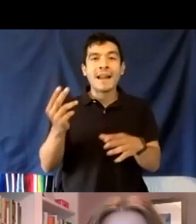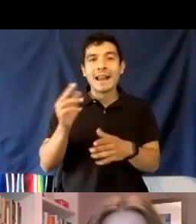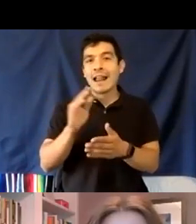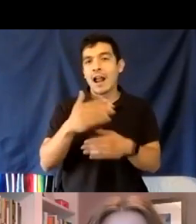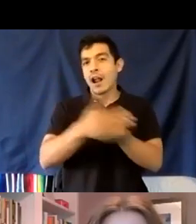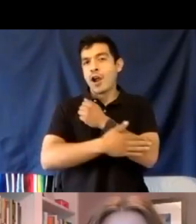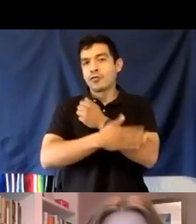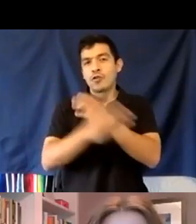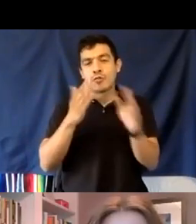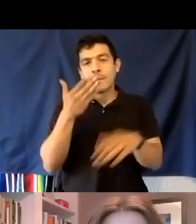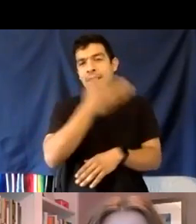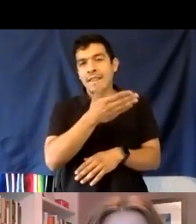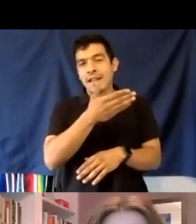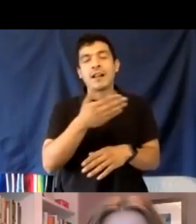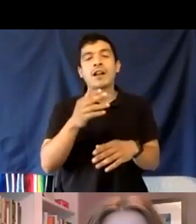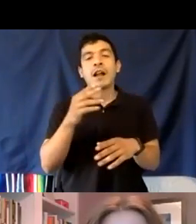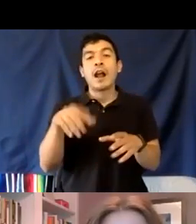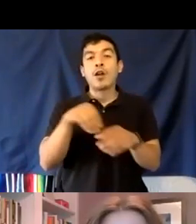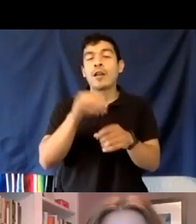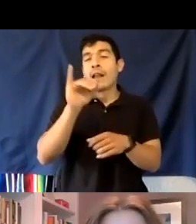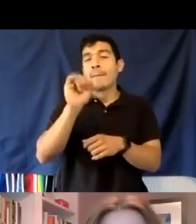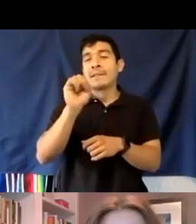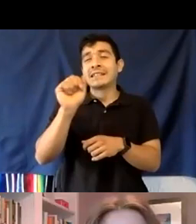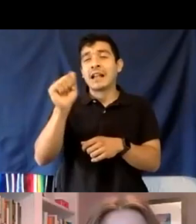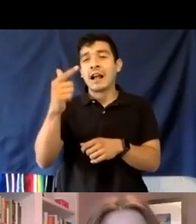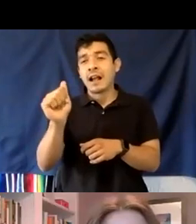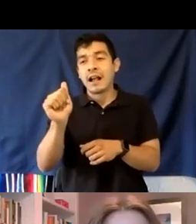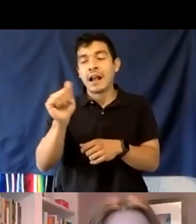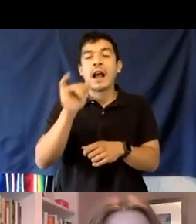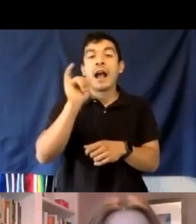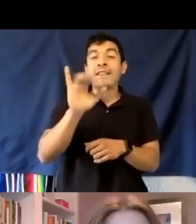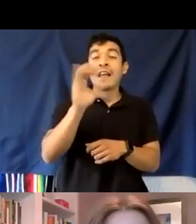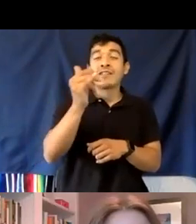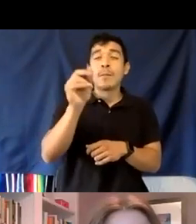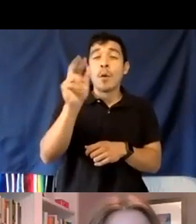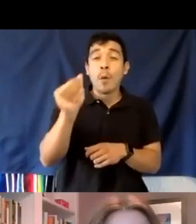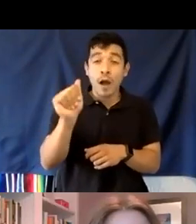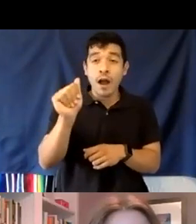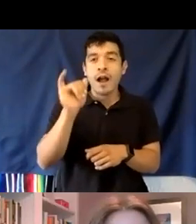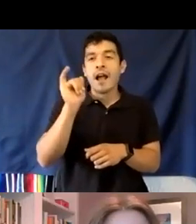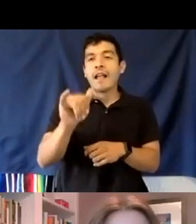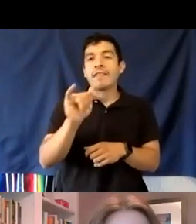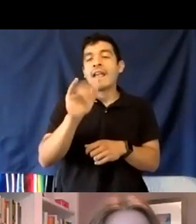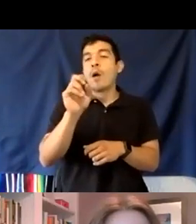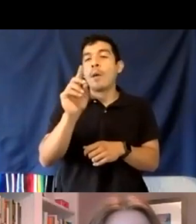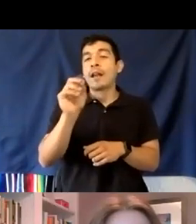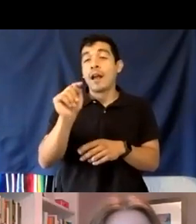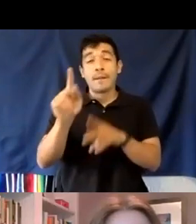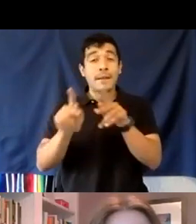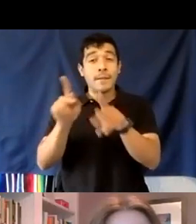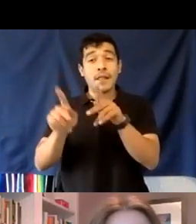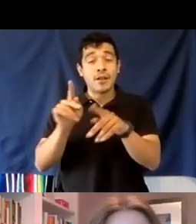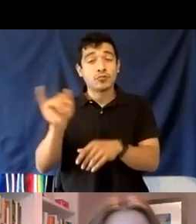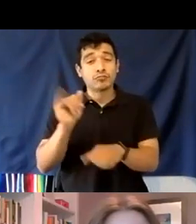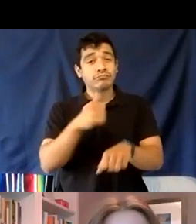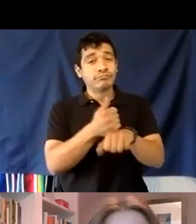including the Mississaugas of the Credit, the Anishinaabeg, the Chippewa, the Haudenosaunee, and the Wendat peoples.